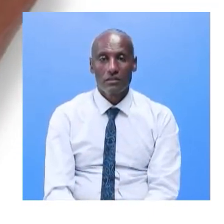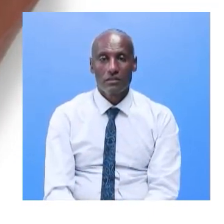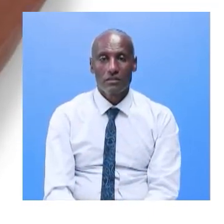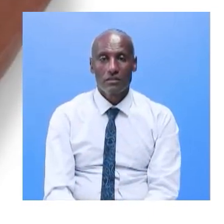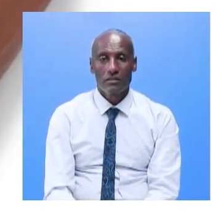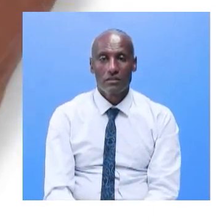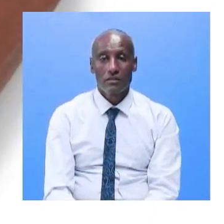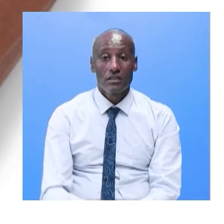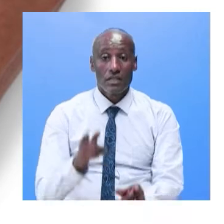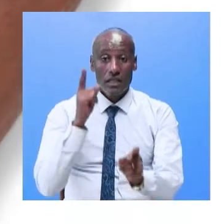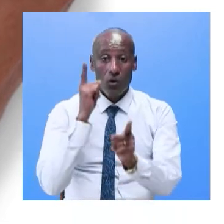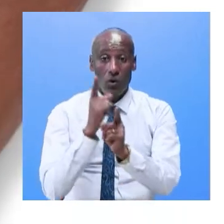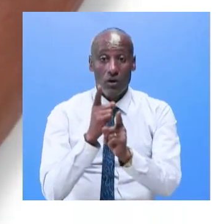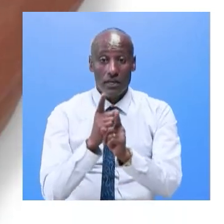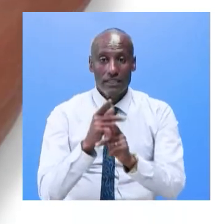Correct